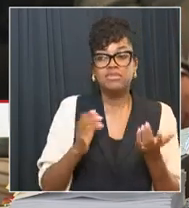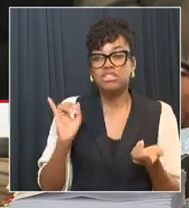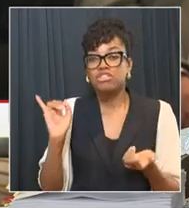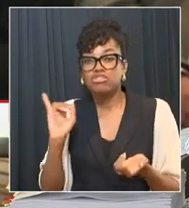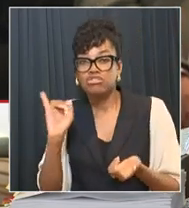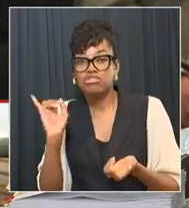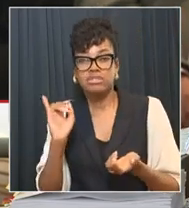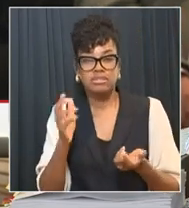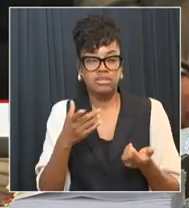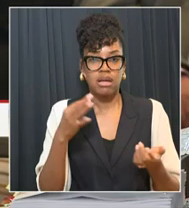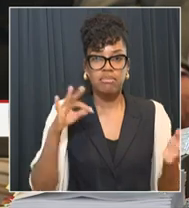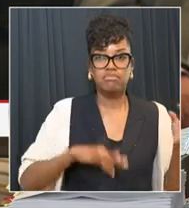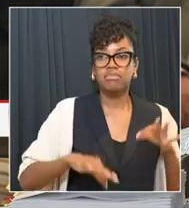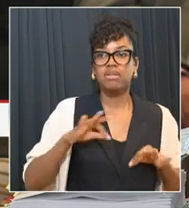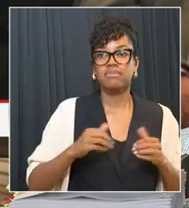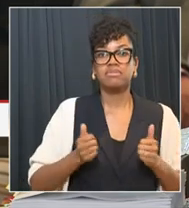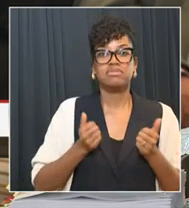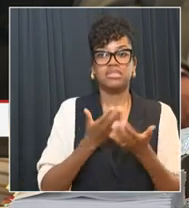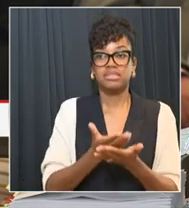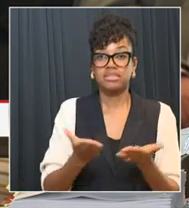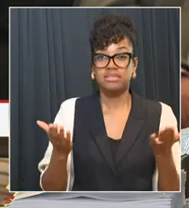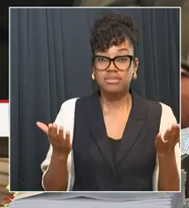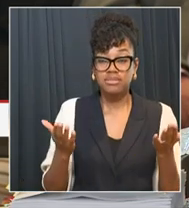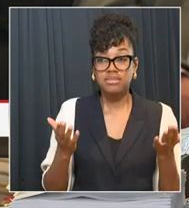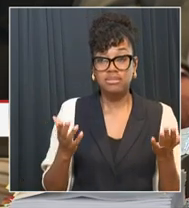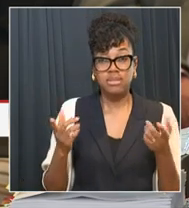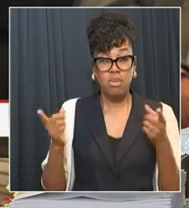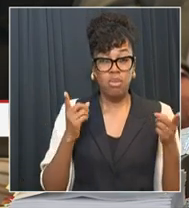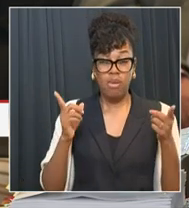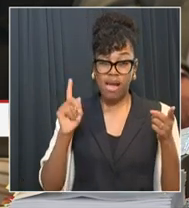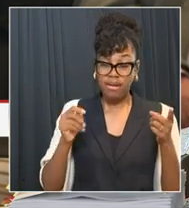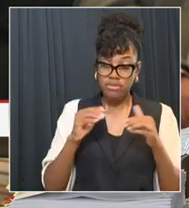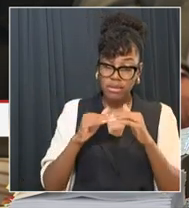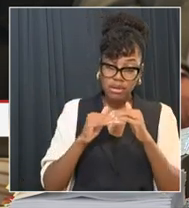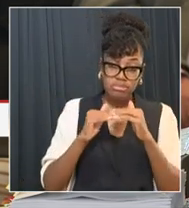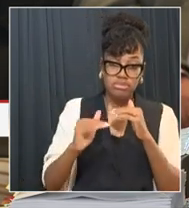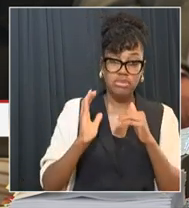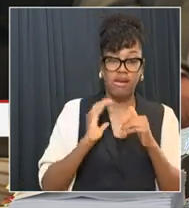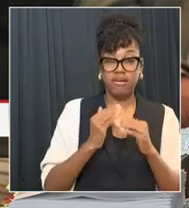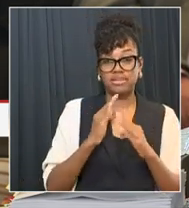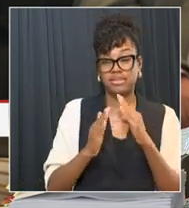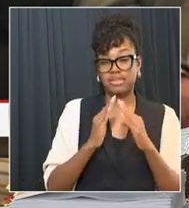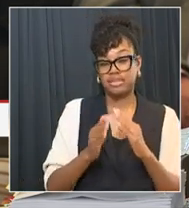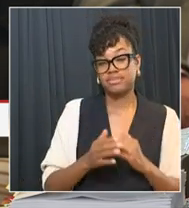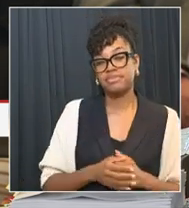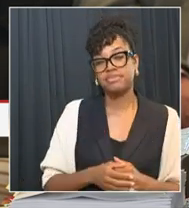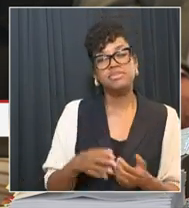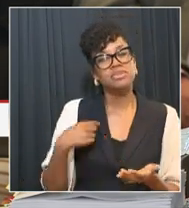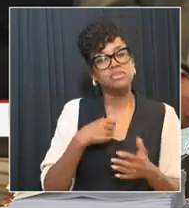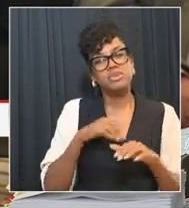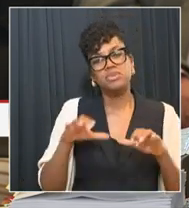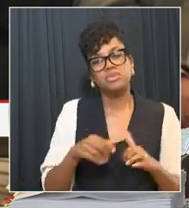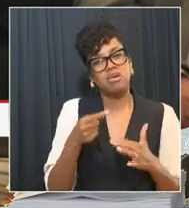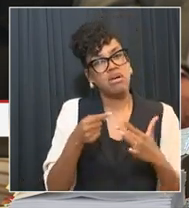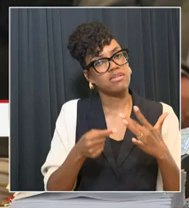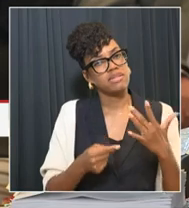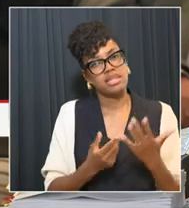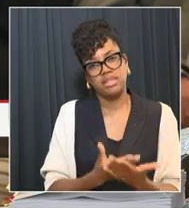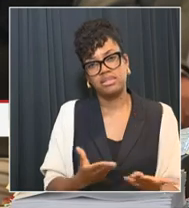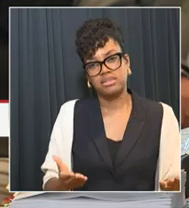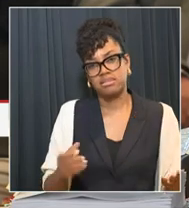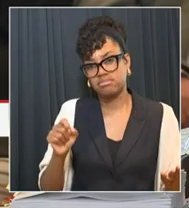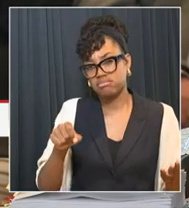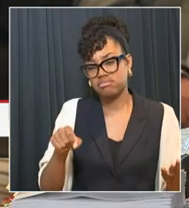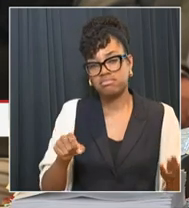but also sustainable for our city. So I think we're doing all of those things, but